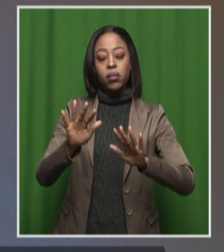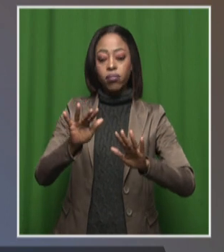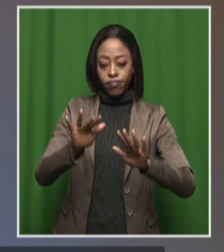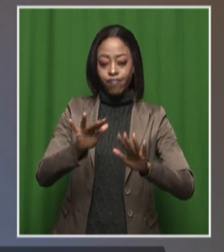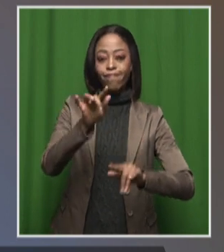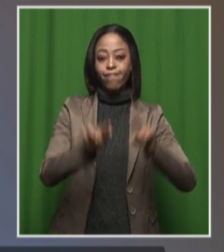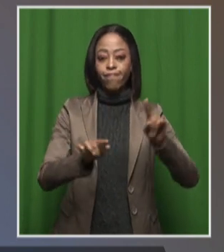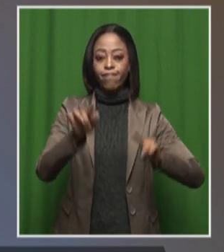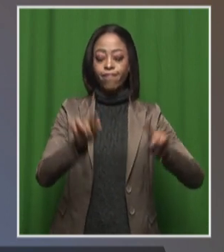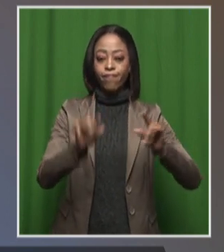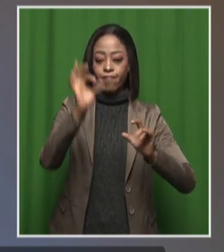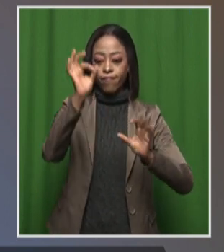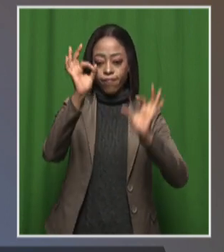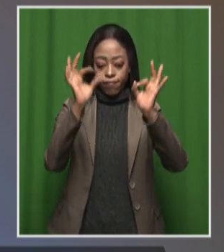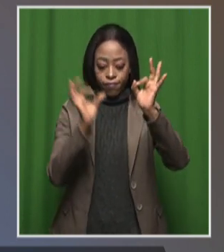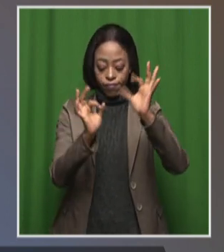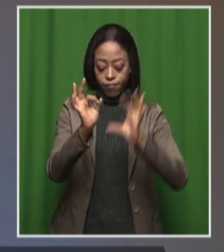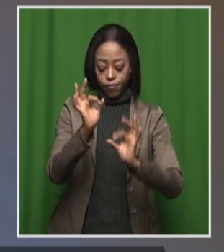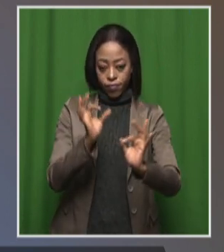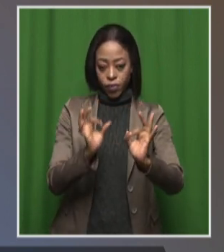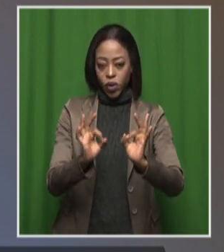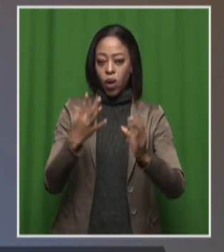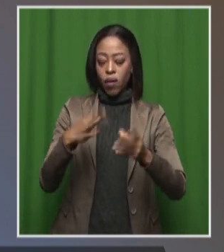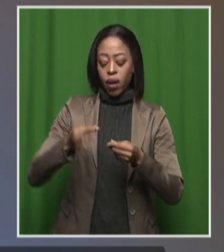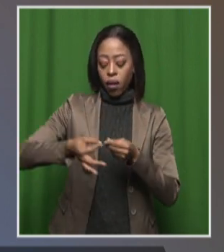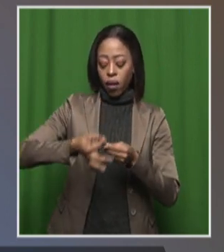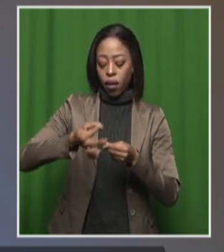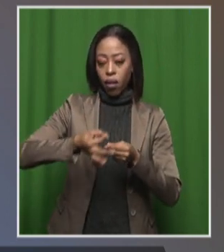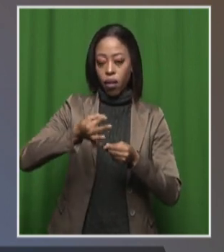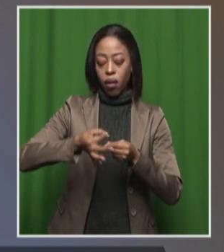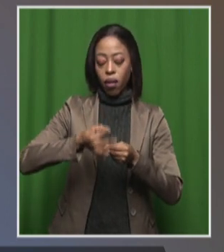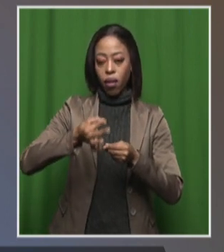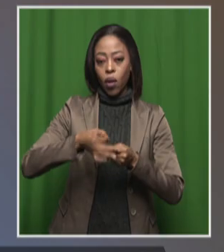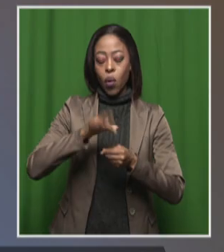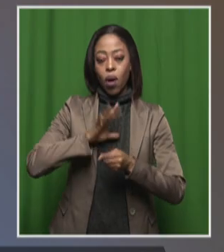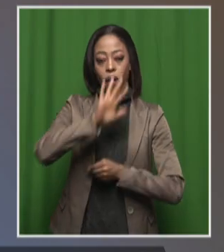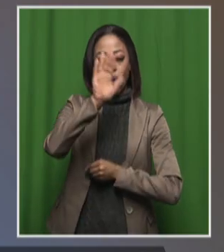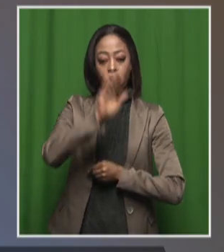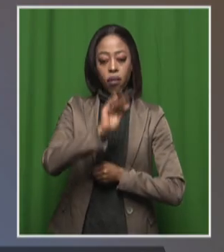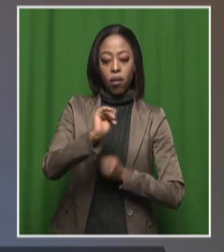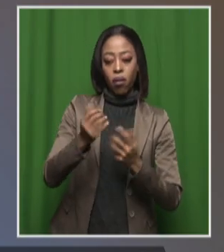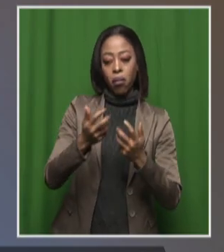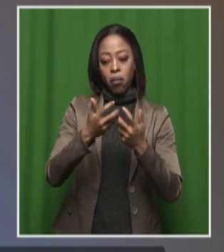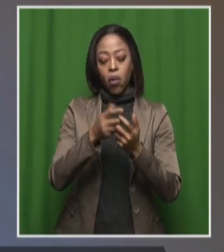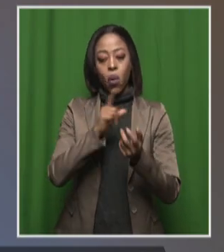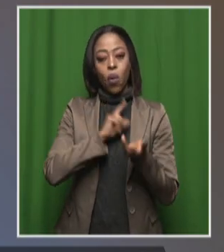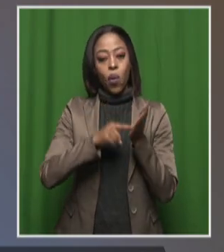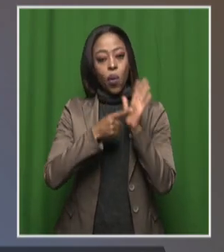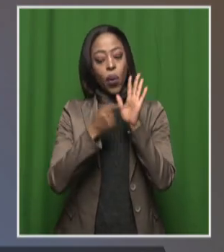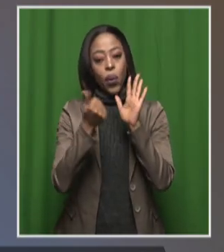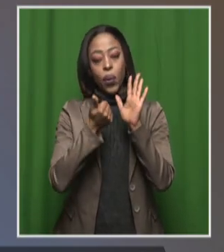circles. And we've put African beading around it to bring that African inspired dress